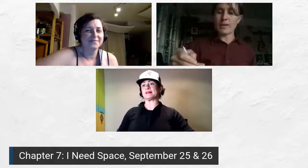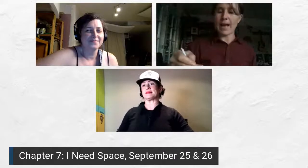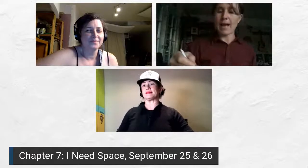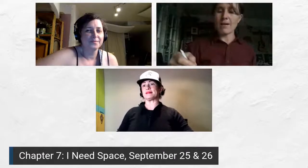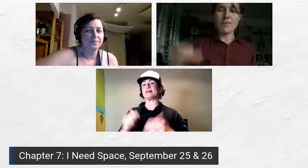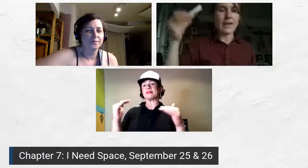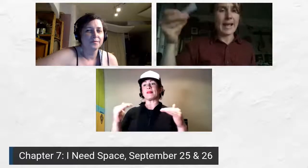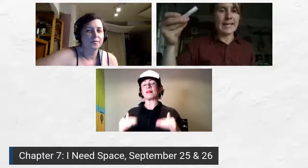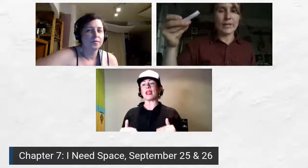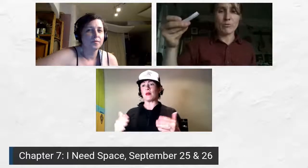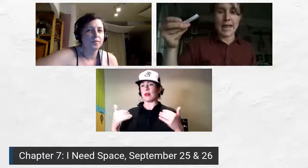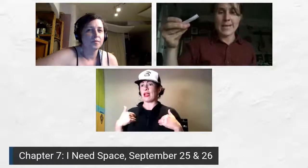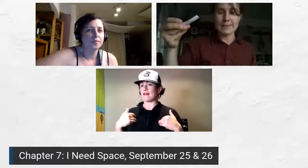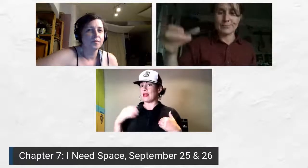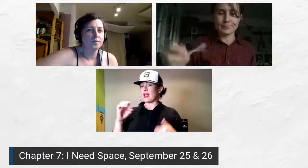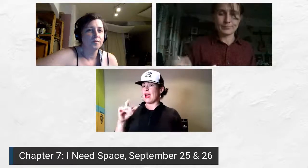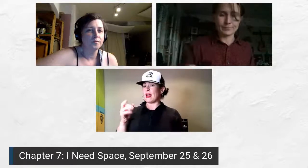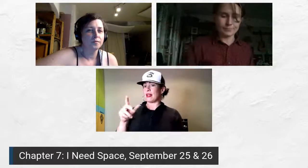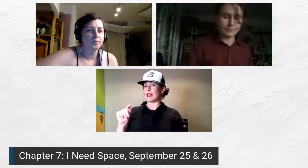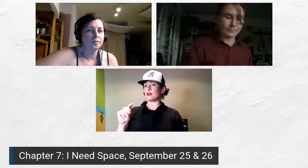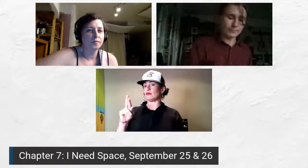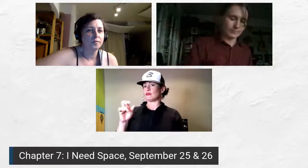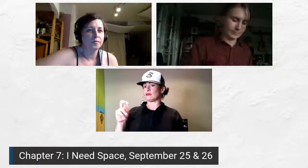Then we will have Elliot Wren,